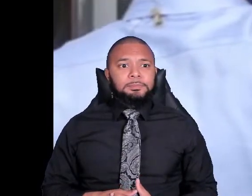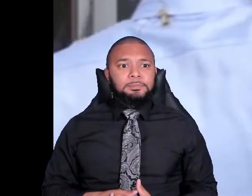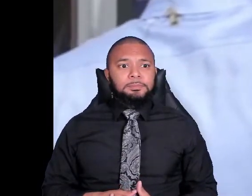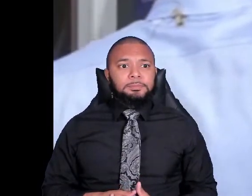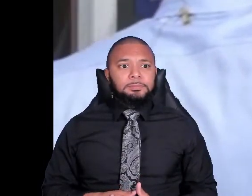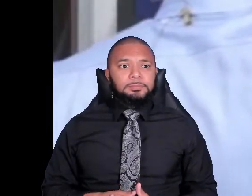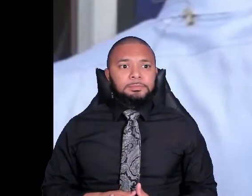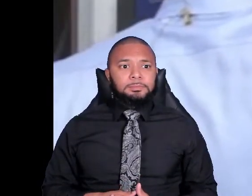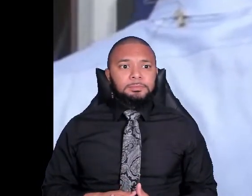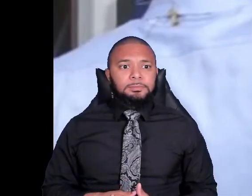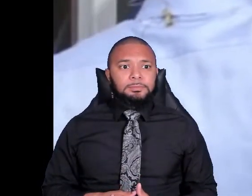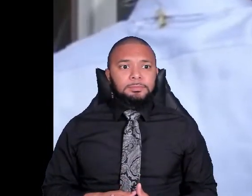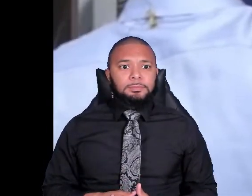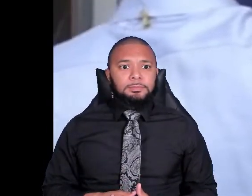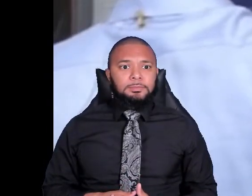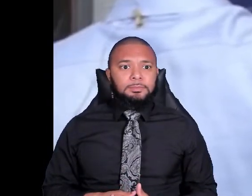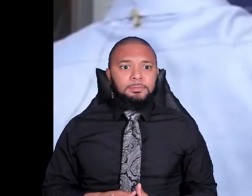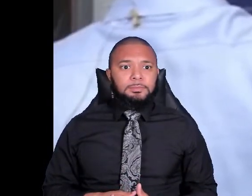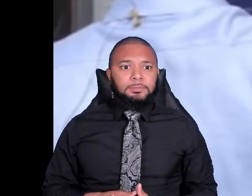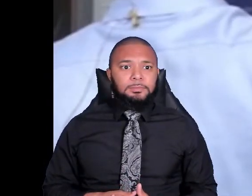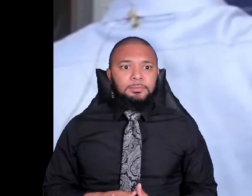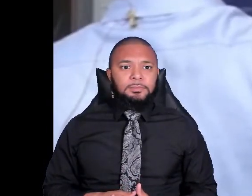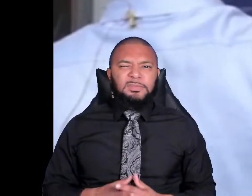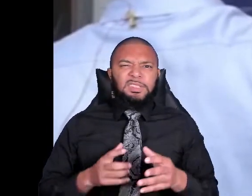Let's input it into this first equation.